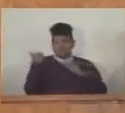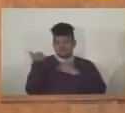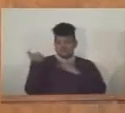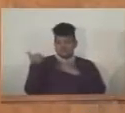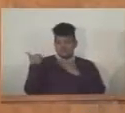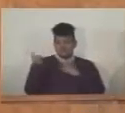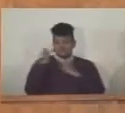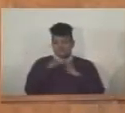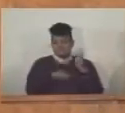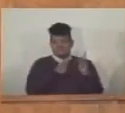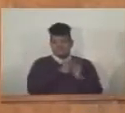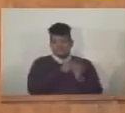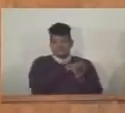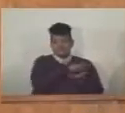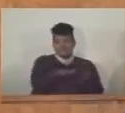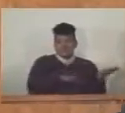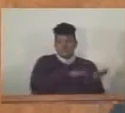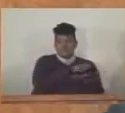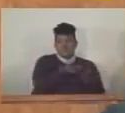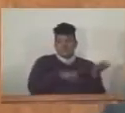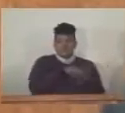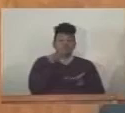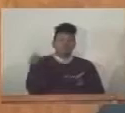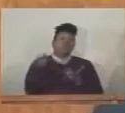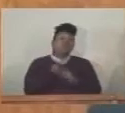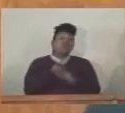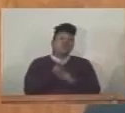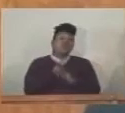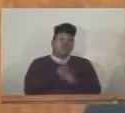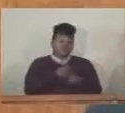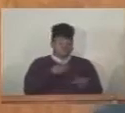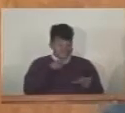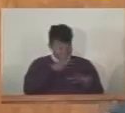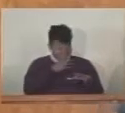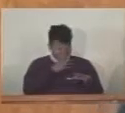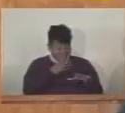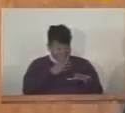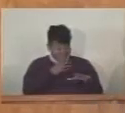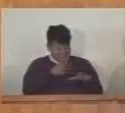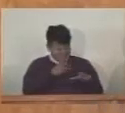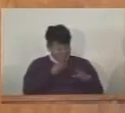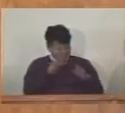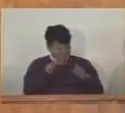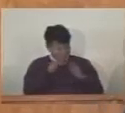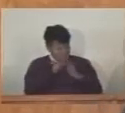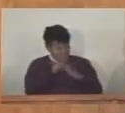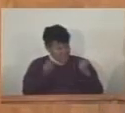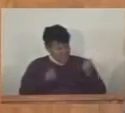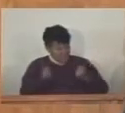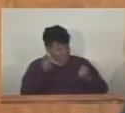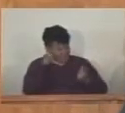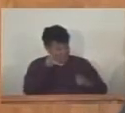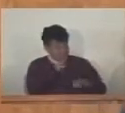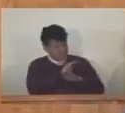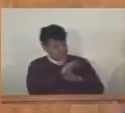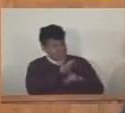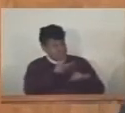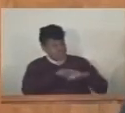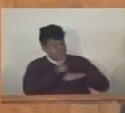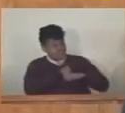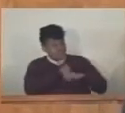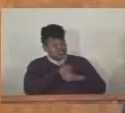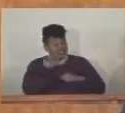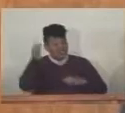It's the type of confusion that we see in the cars for the Ministry of National Security. It's a government that is